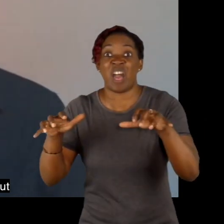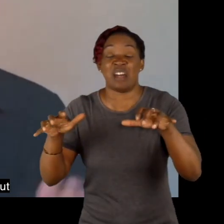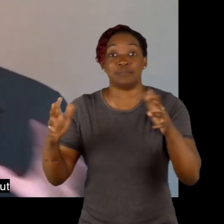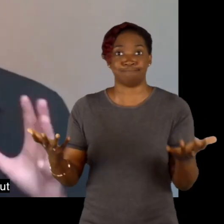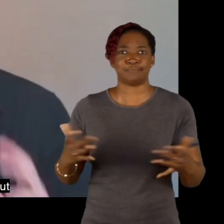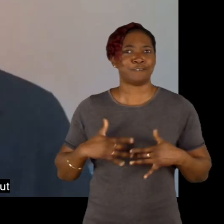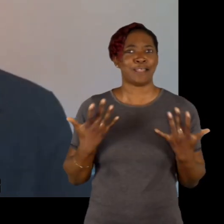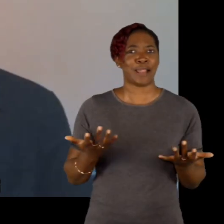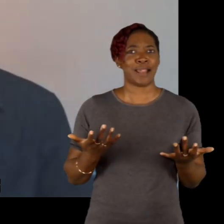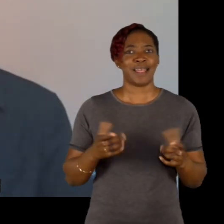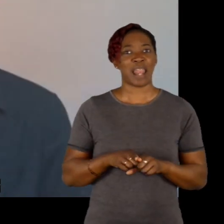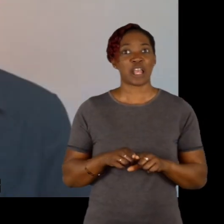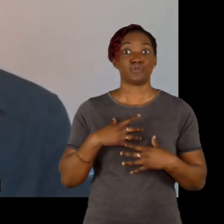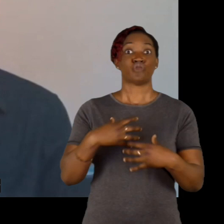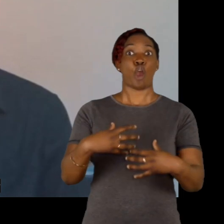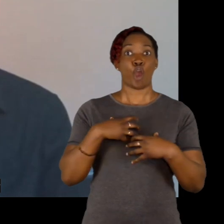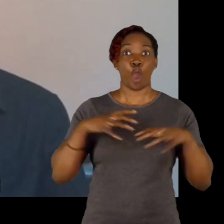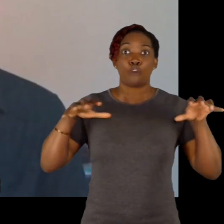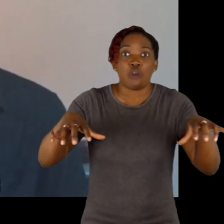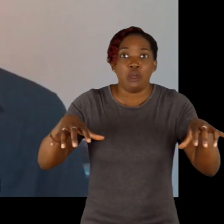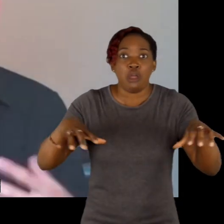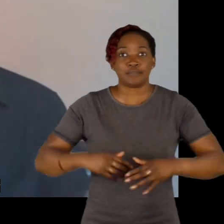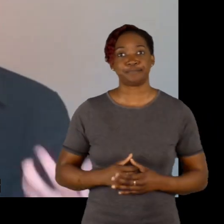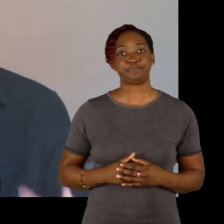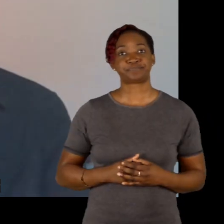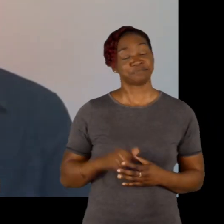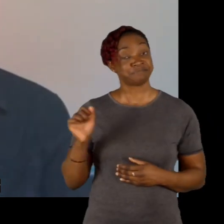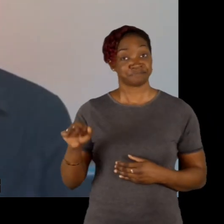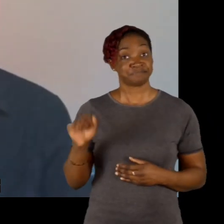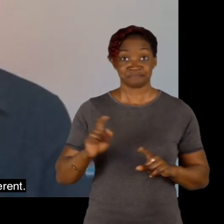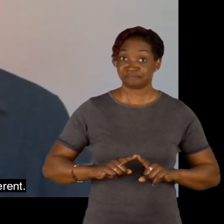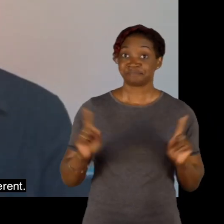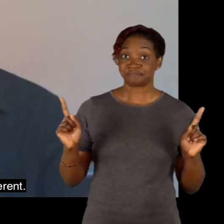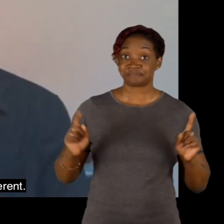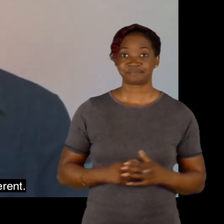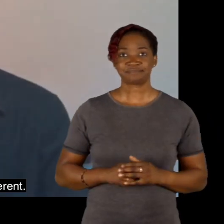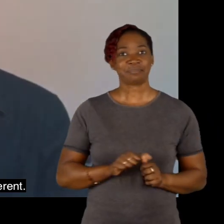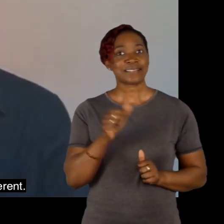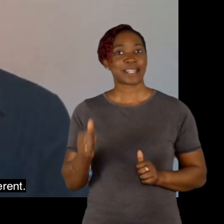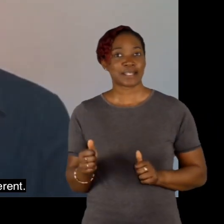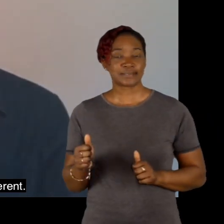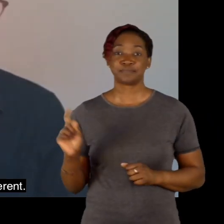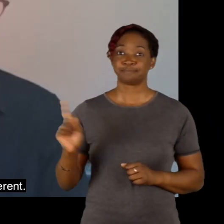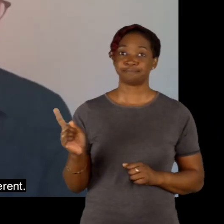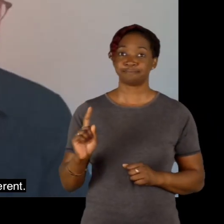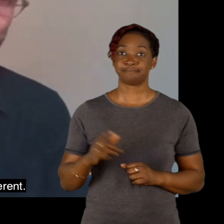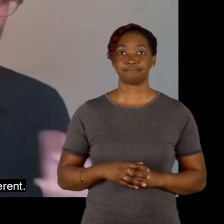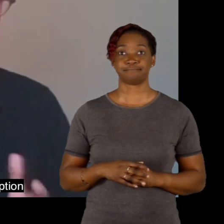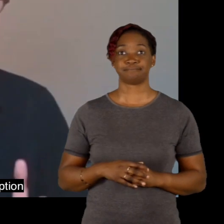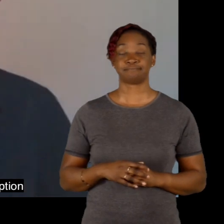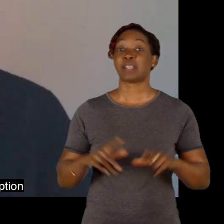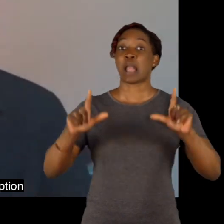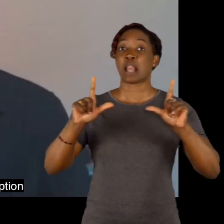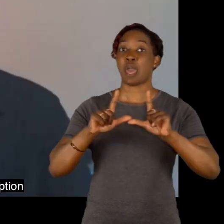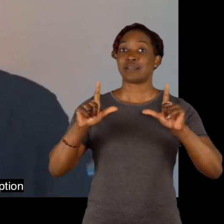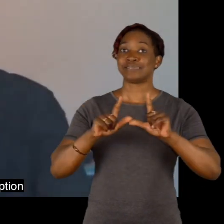something is about to jump out at us, potentially that kind of like jump and shock horror sort of thing. Um, but yeah, very different. Okay,